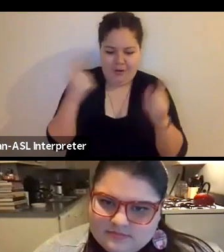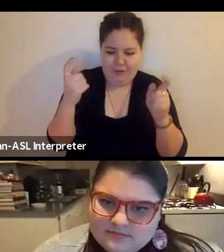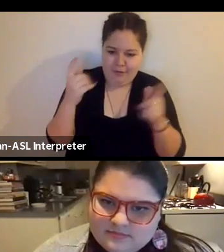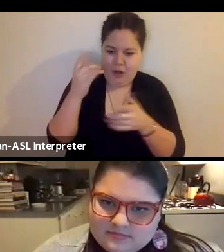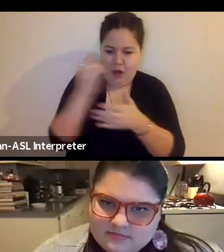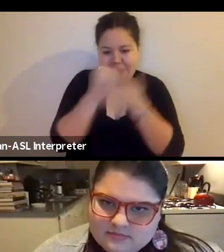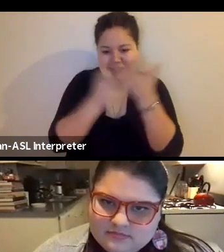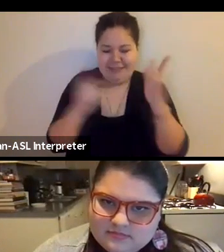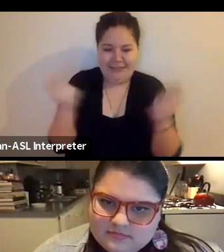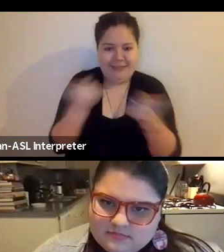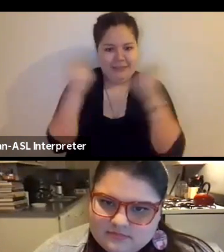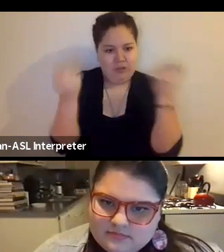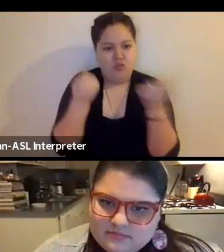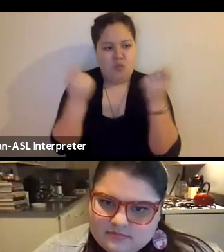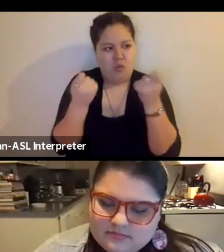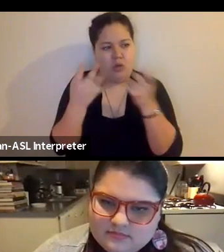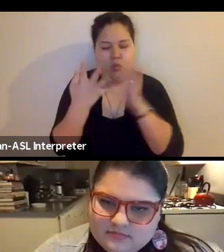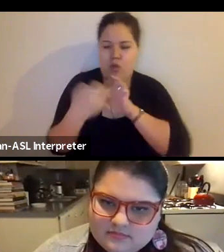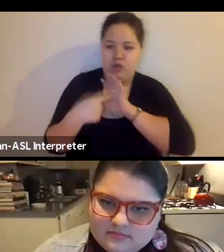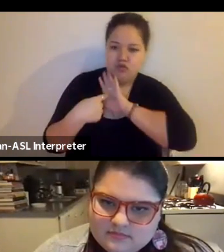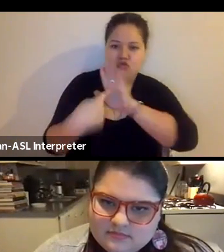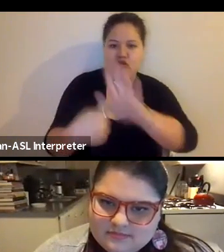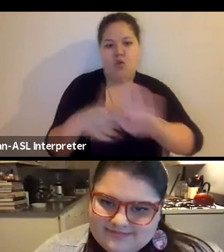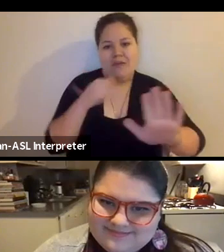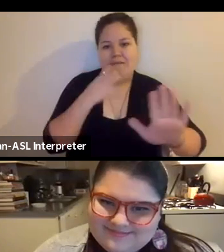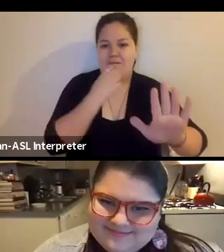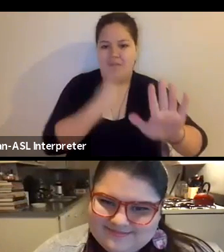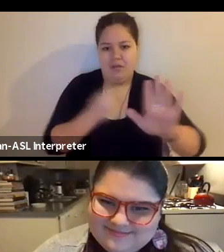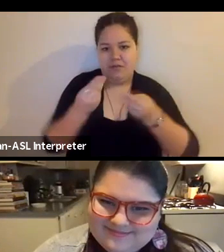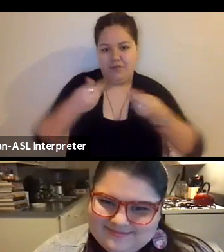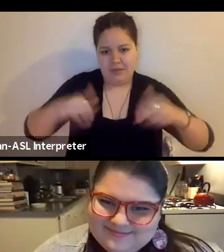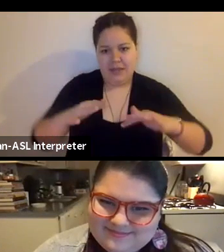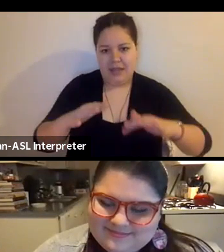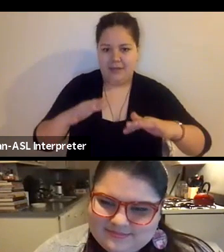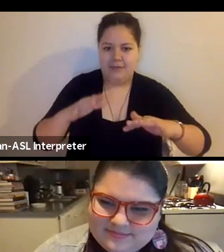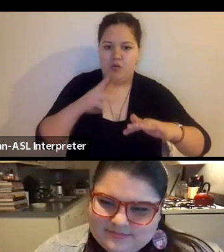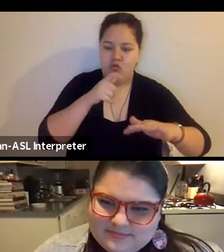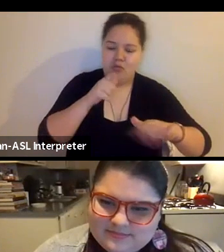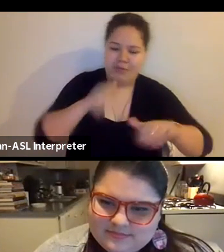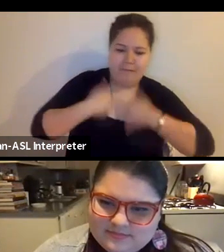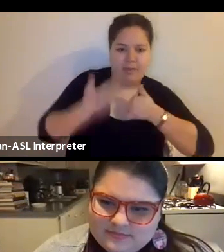creating to engage with those, with the people. Check.